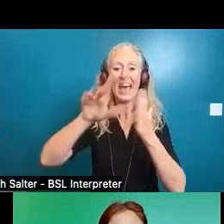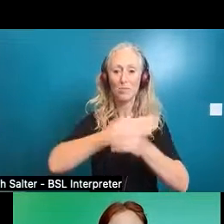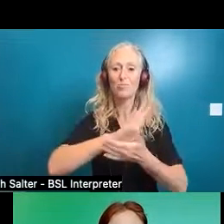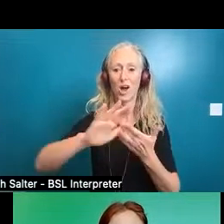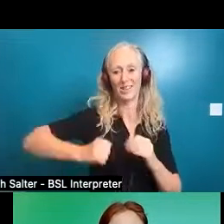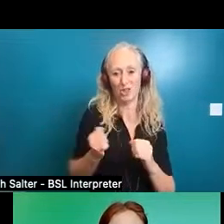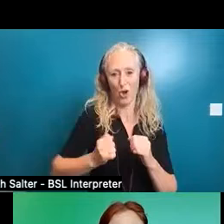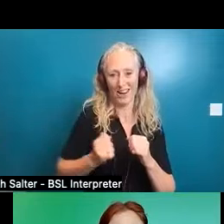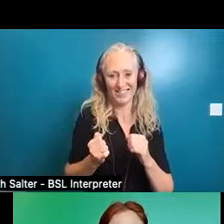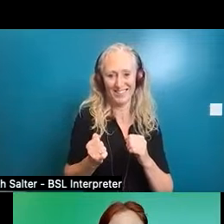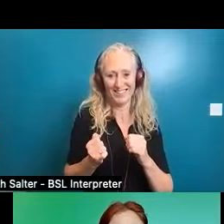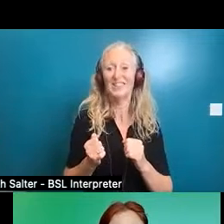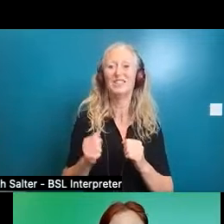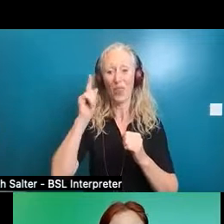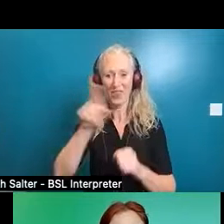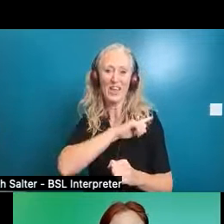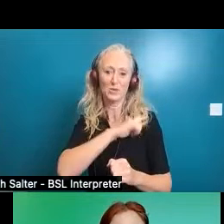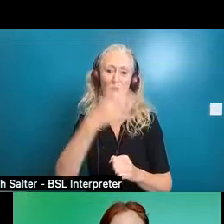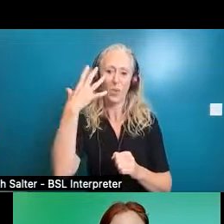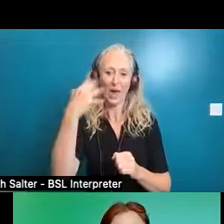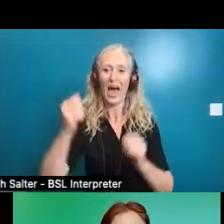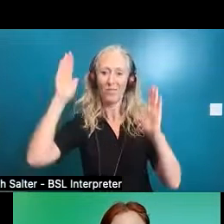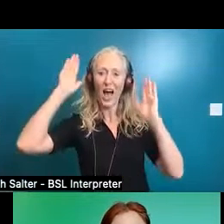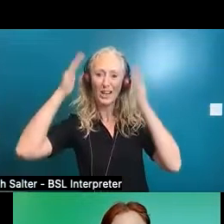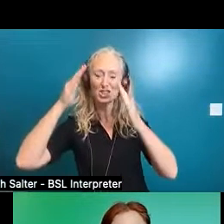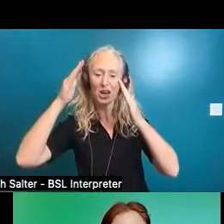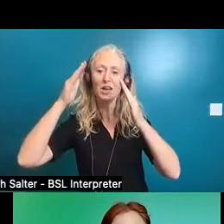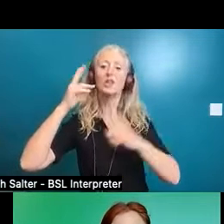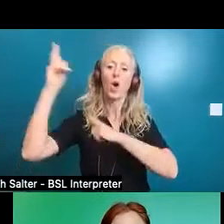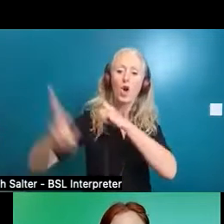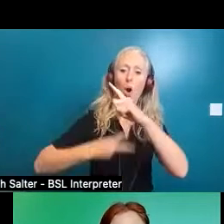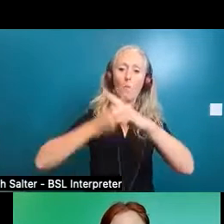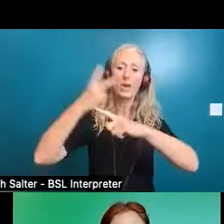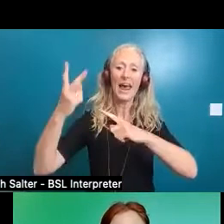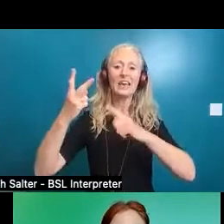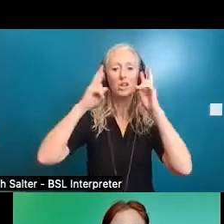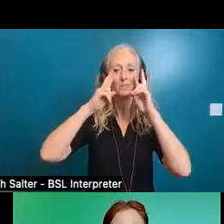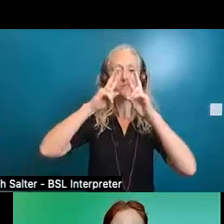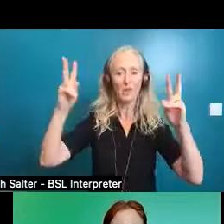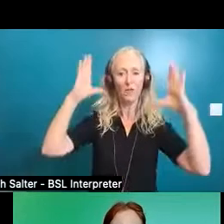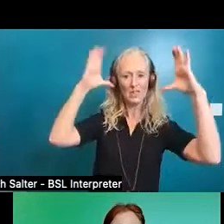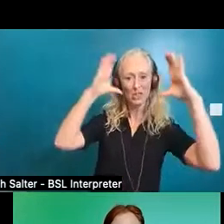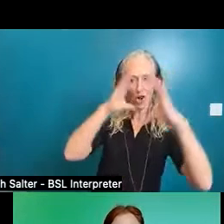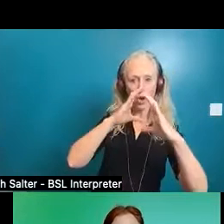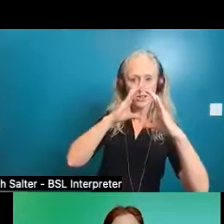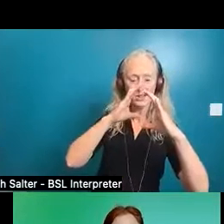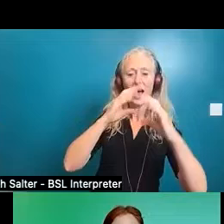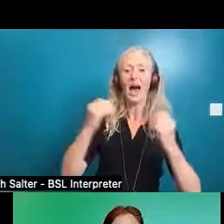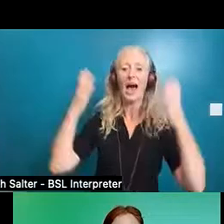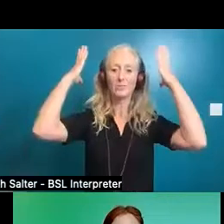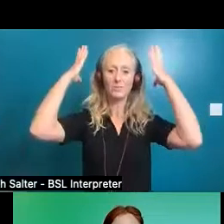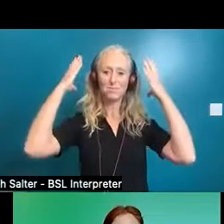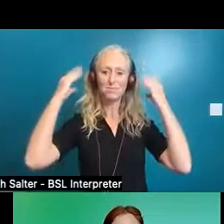the combination of sensory neural deafness and progressive vision loss associated with